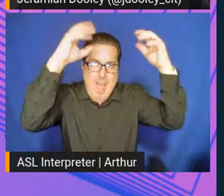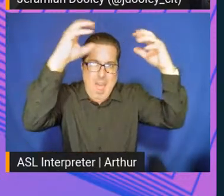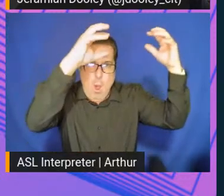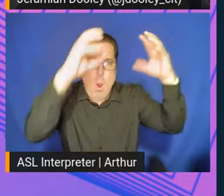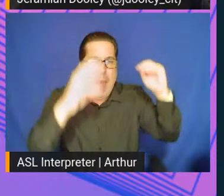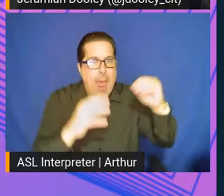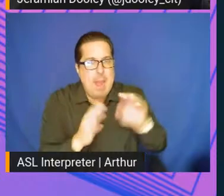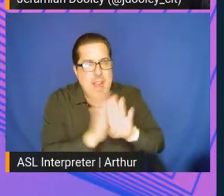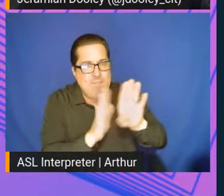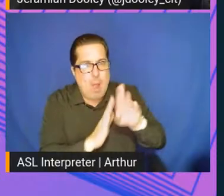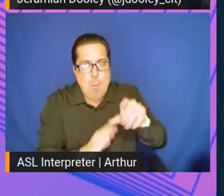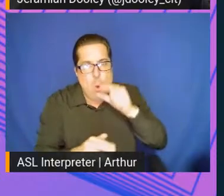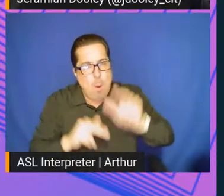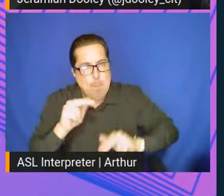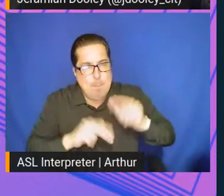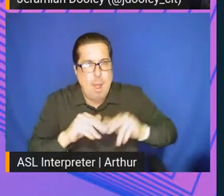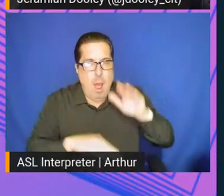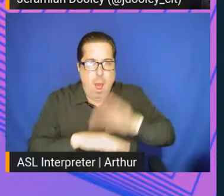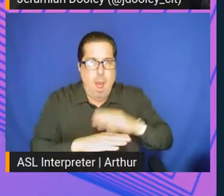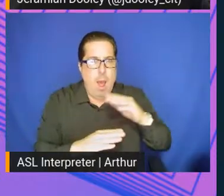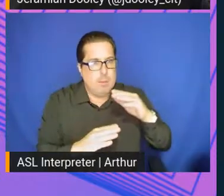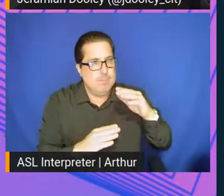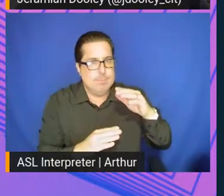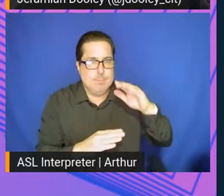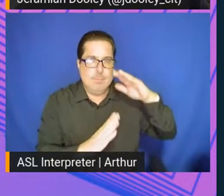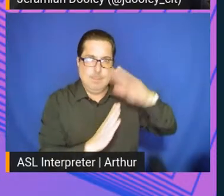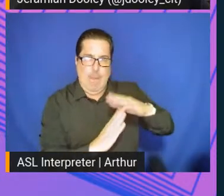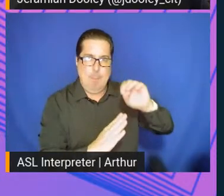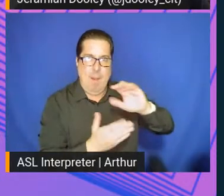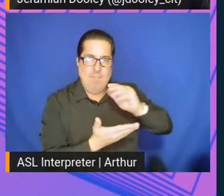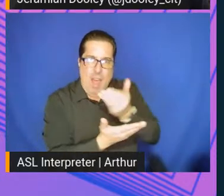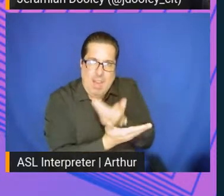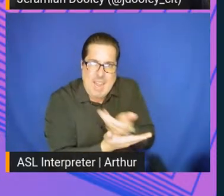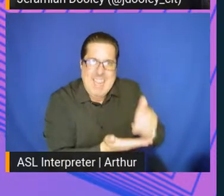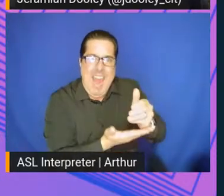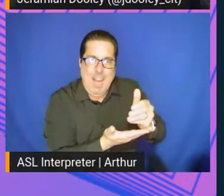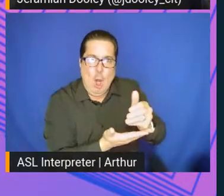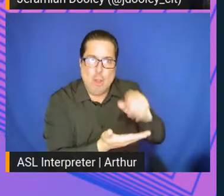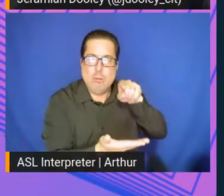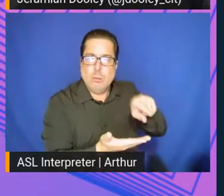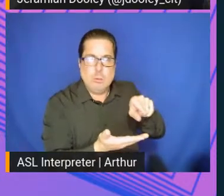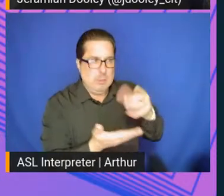are building on top of containers. So, Luke, take it away.